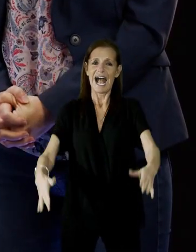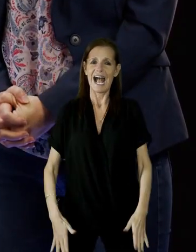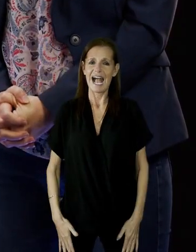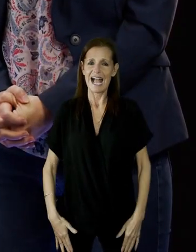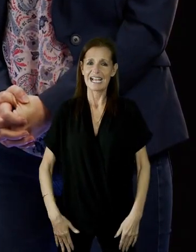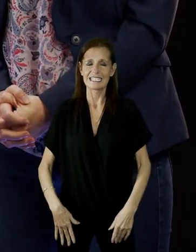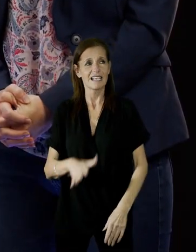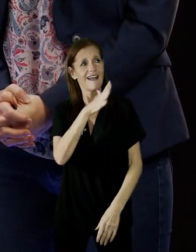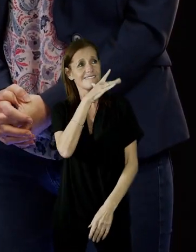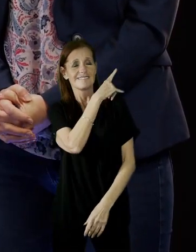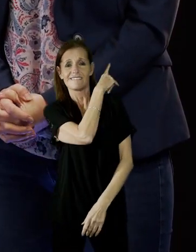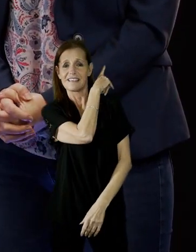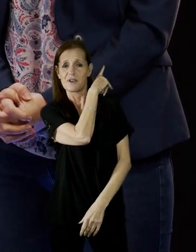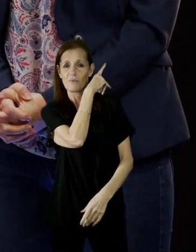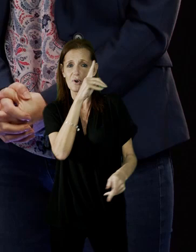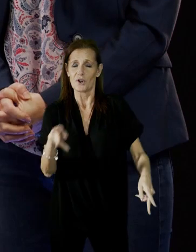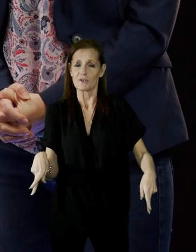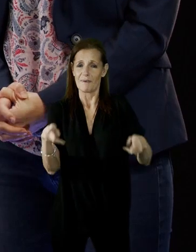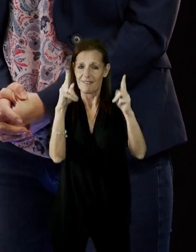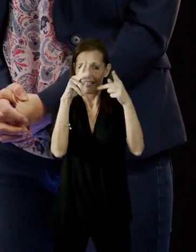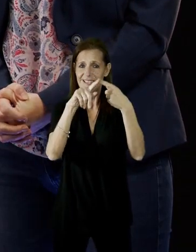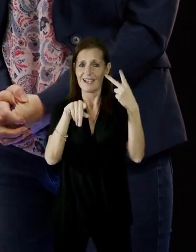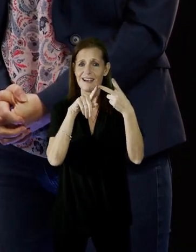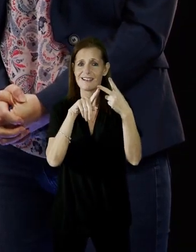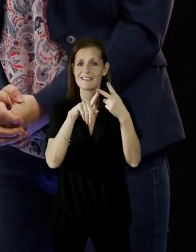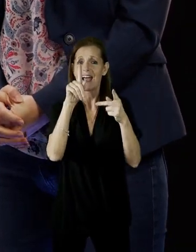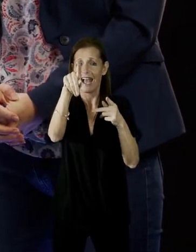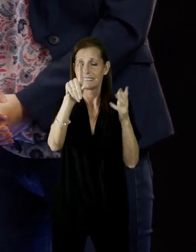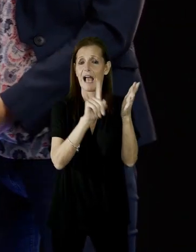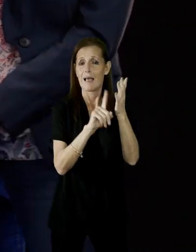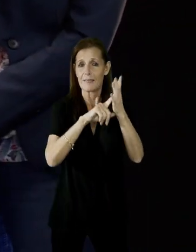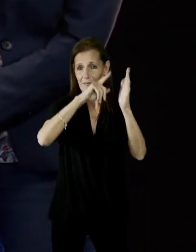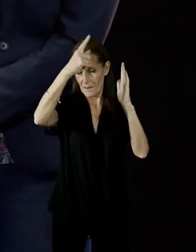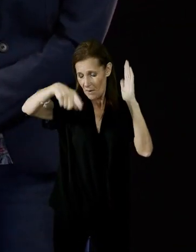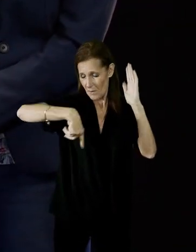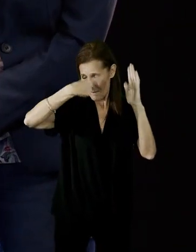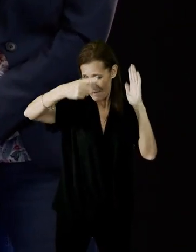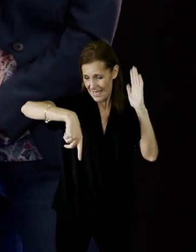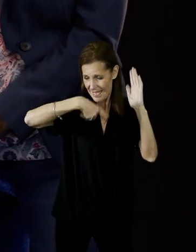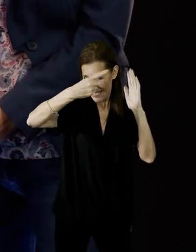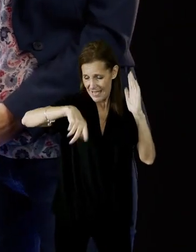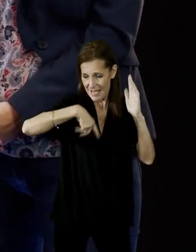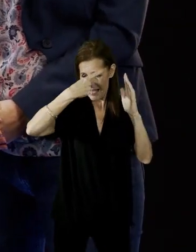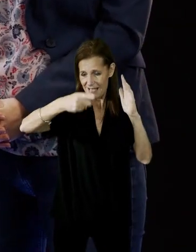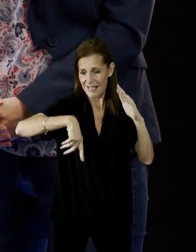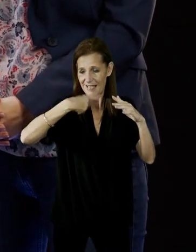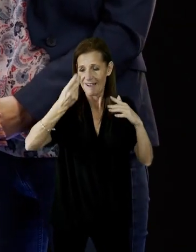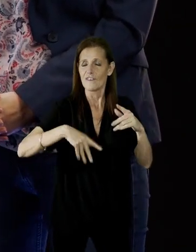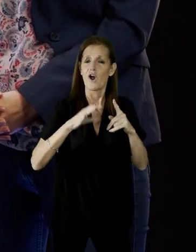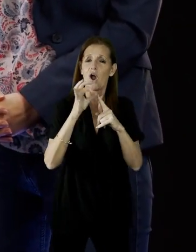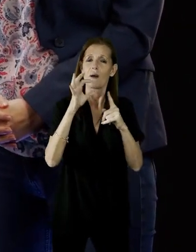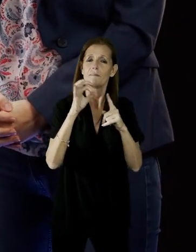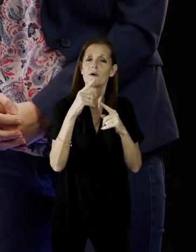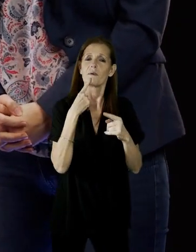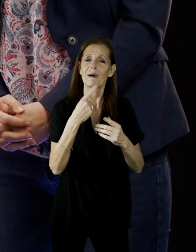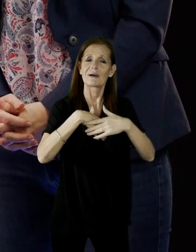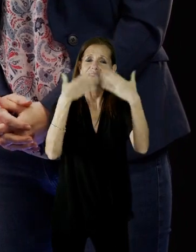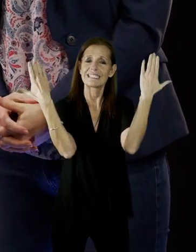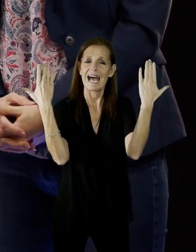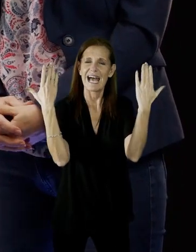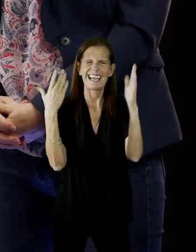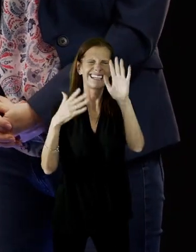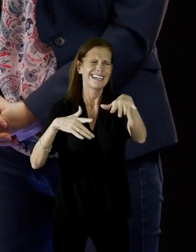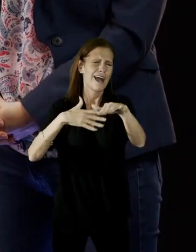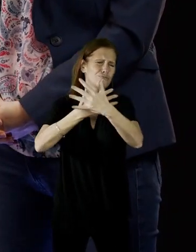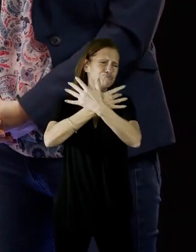Fleetwood, and the Lytham windmill, as part of the National Purple Pound Day. Now hundreds of businesses have